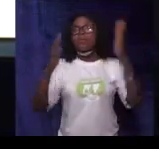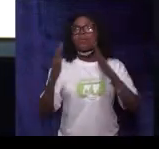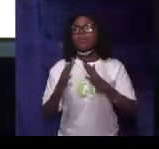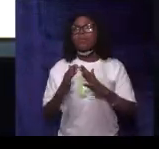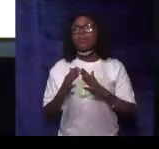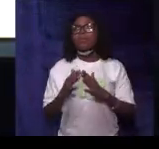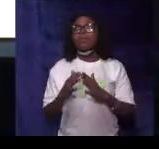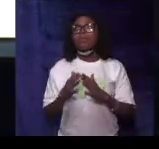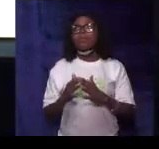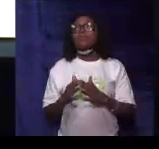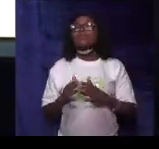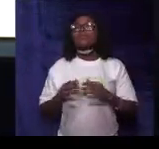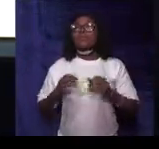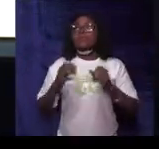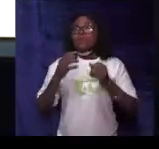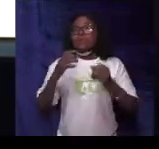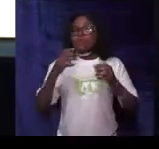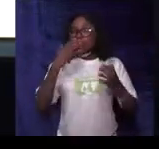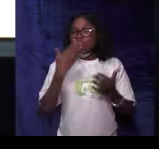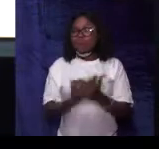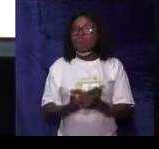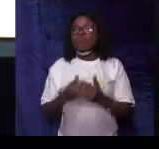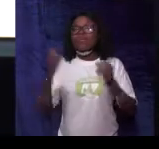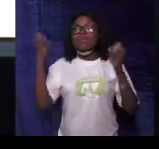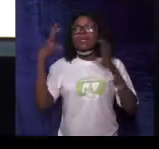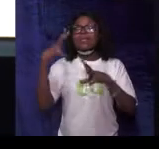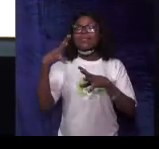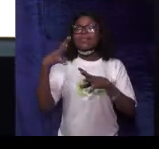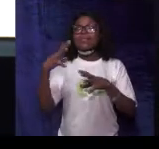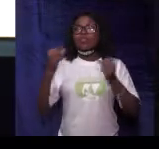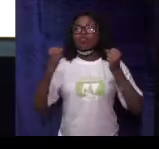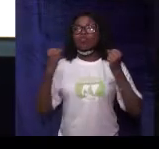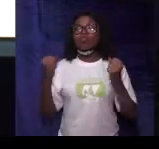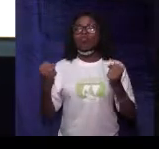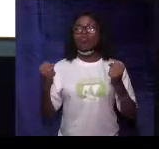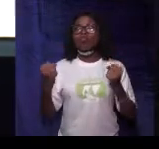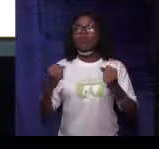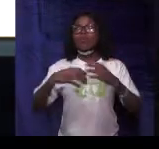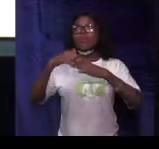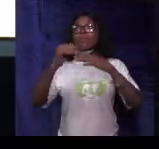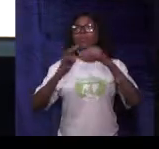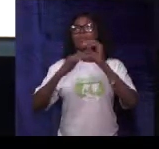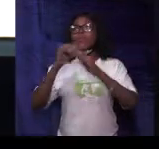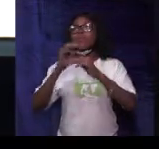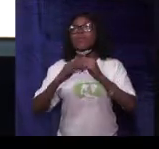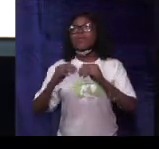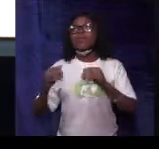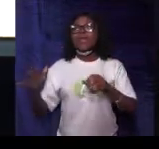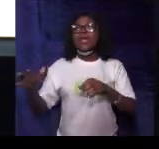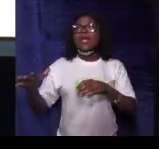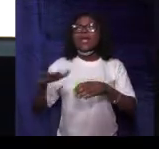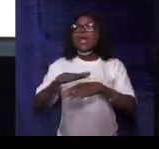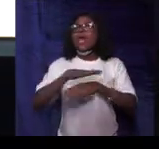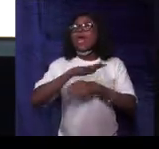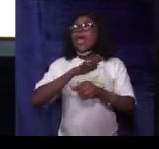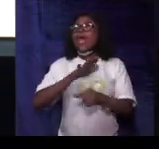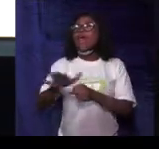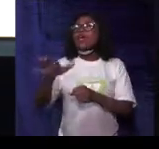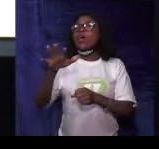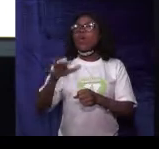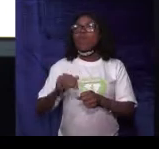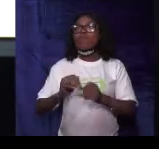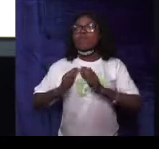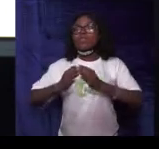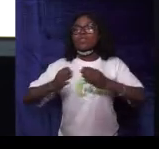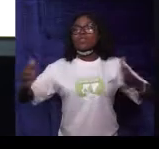ventilation, adequate lighting, strong structure, enough space.